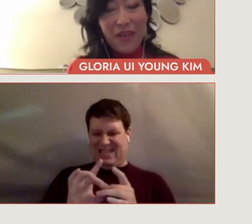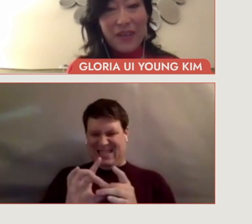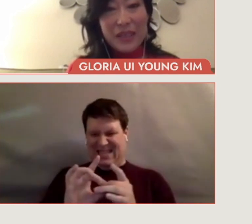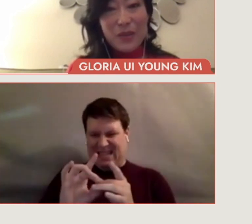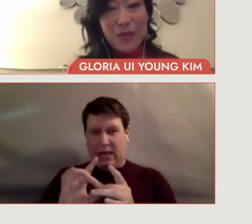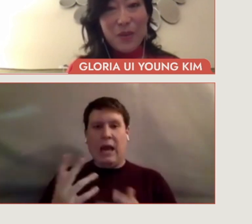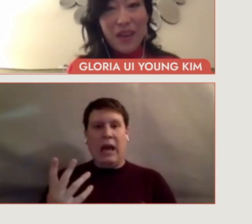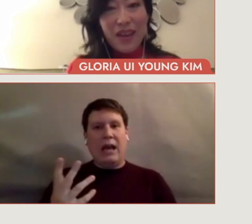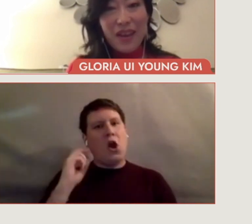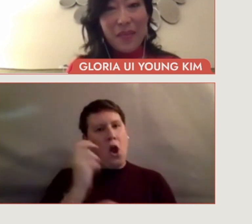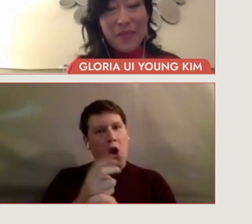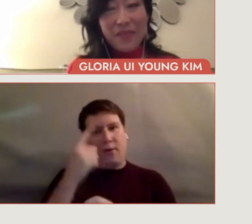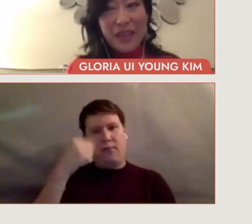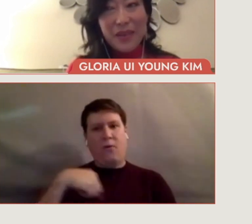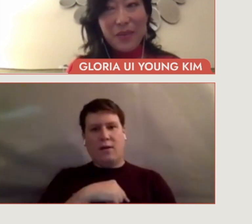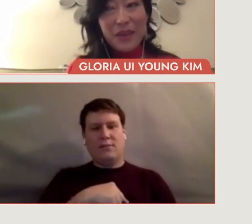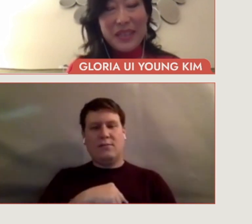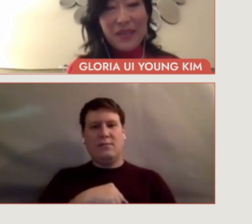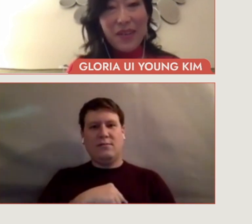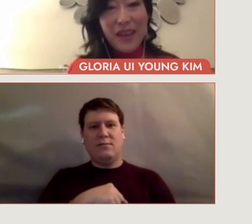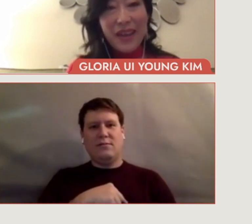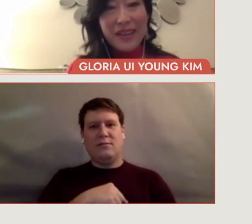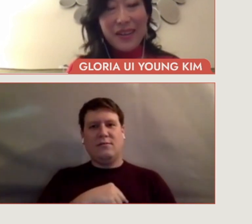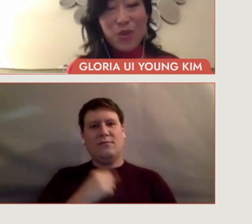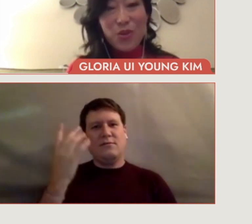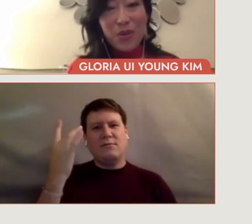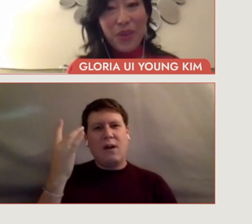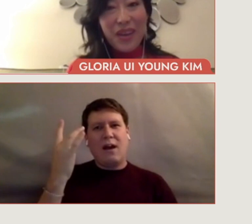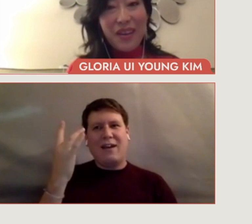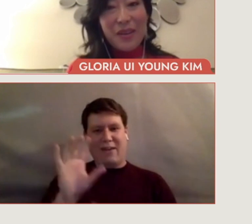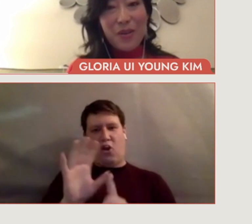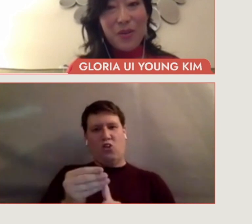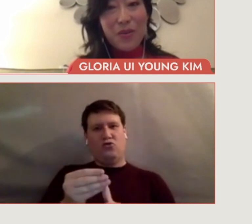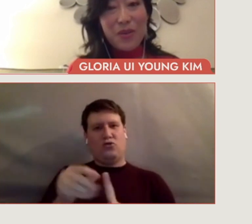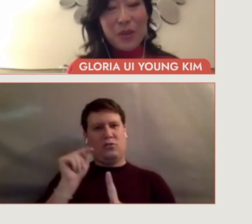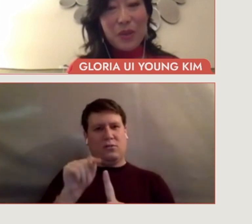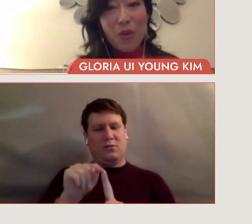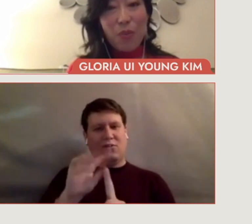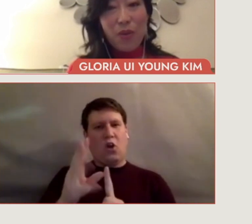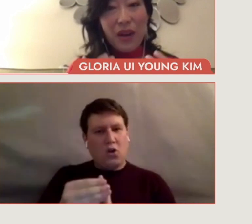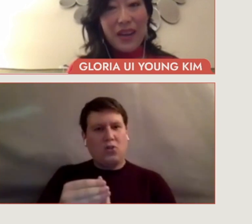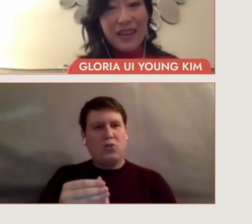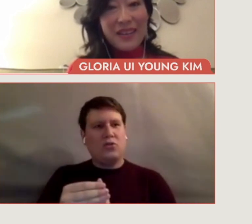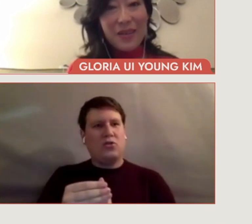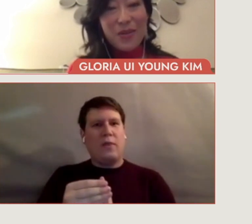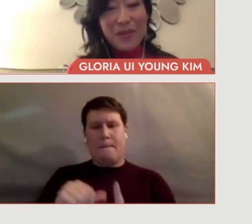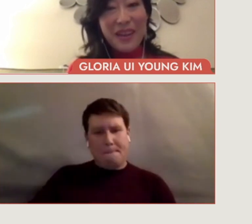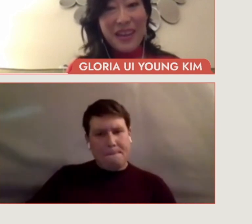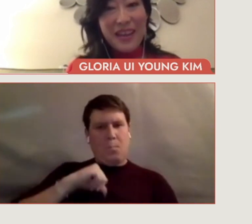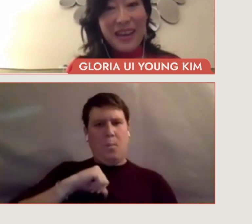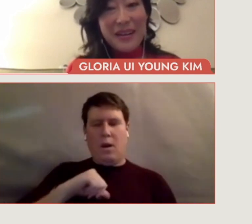lot of us to, you know, because that of that cultural thing, you know, this whole pride and the